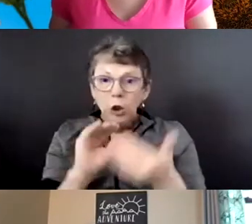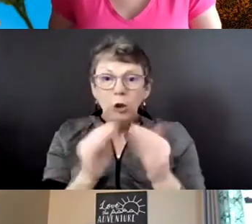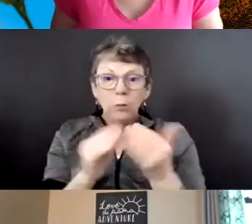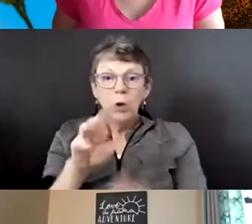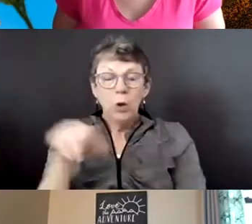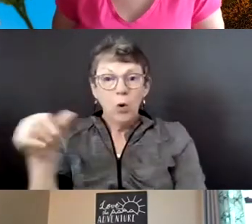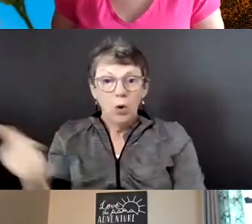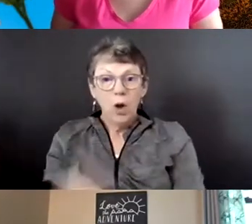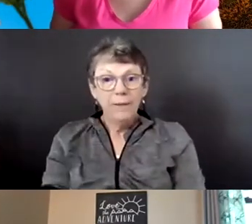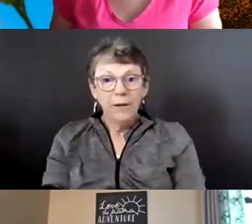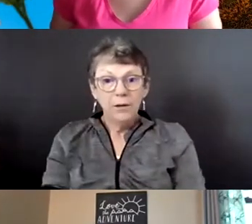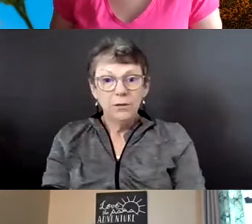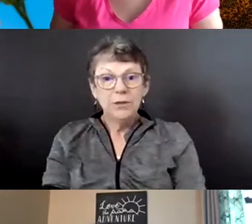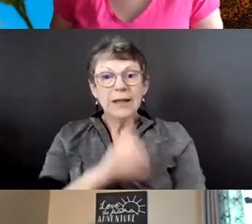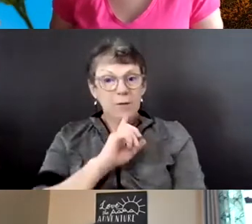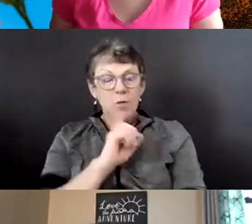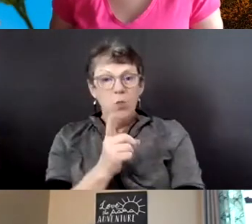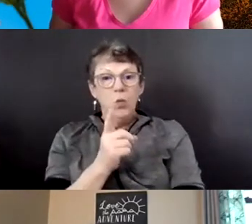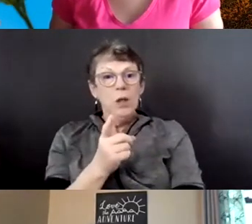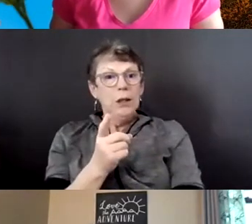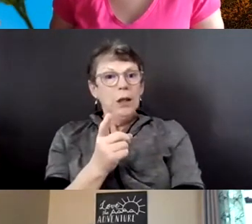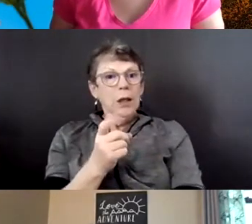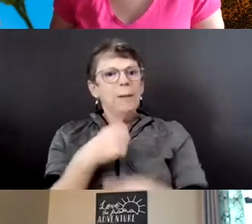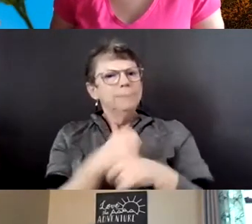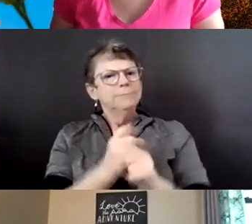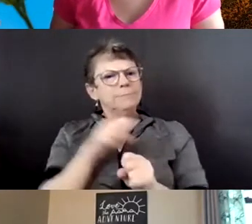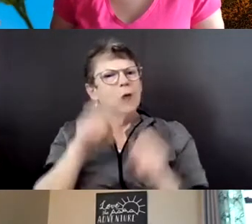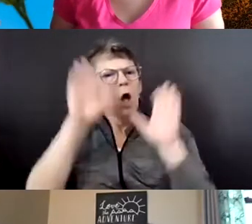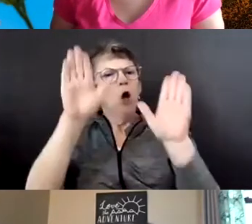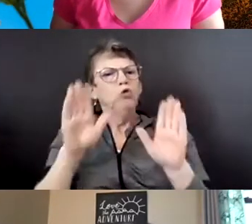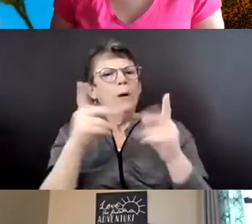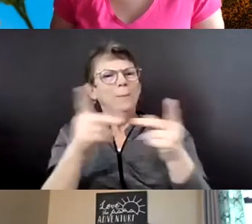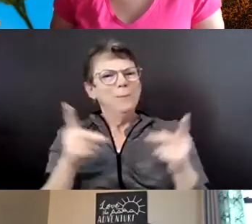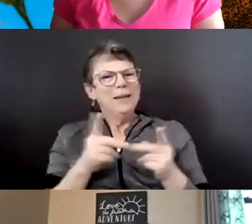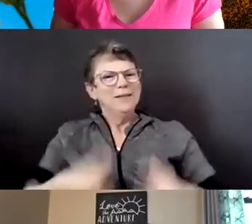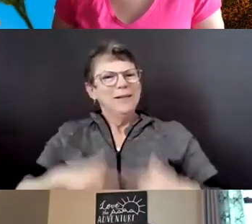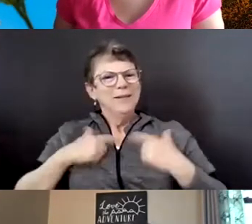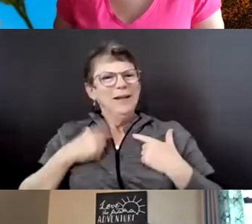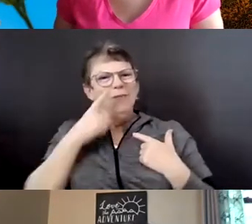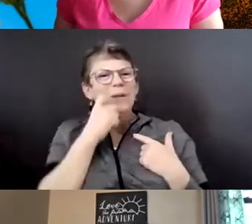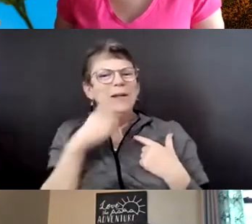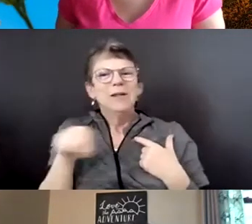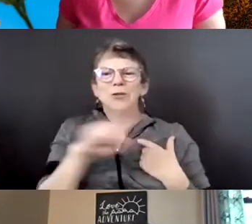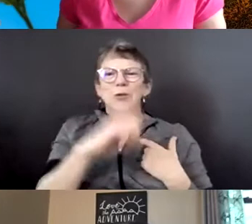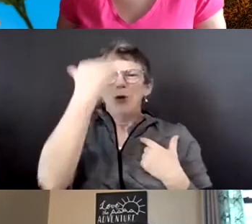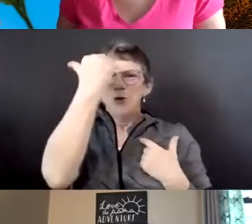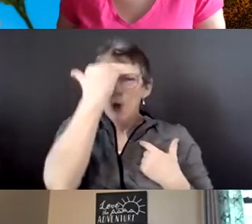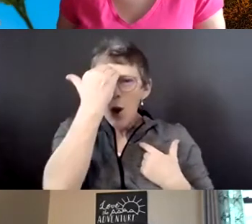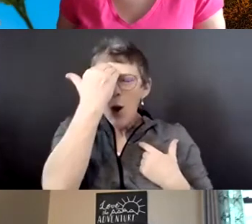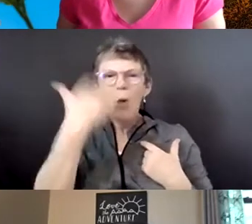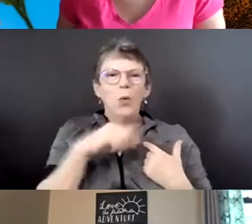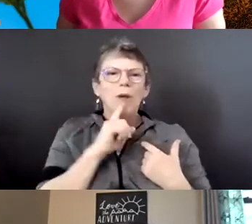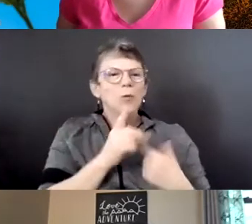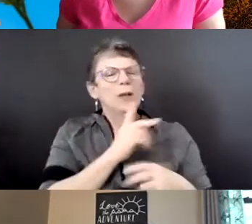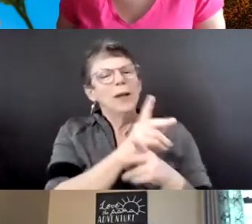it a great place that you want to be in, because you know that we care about our citizens. And so I think that only helps us